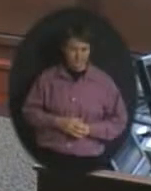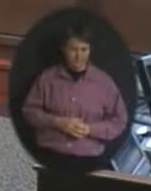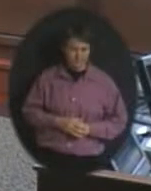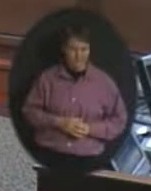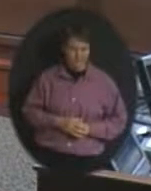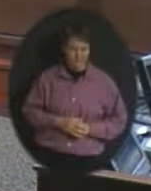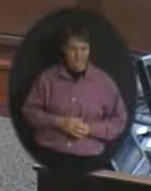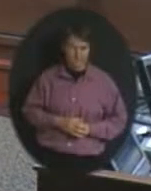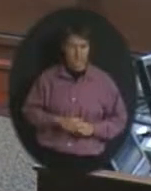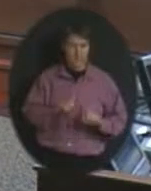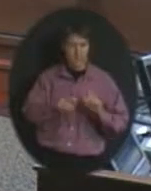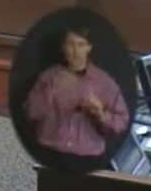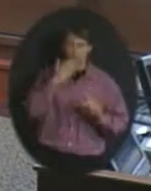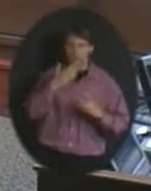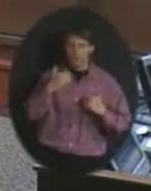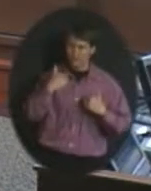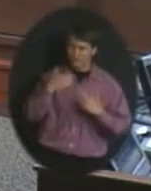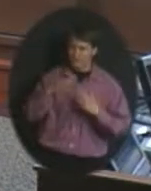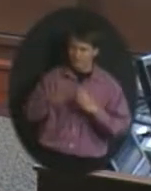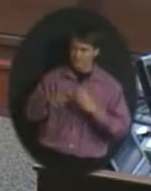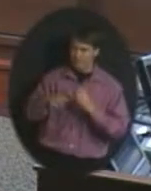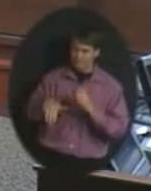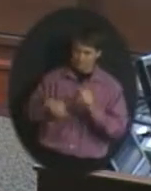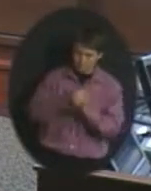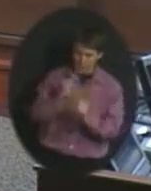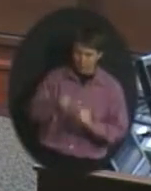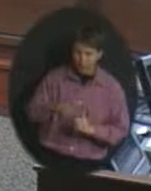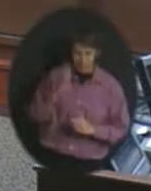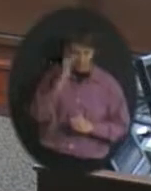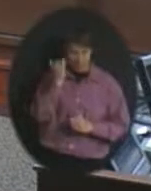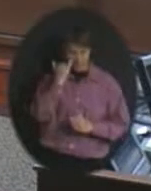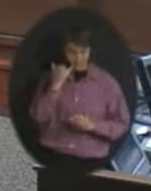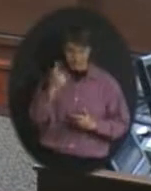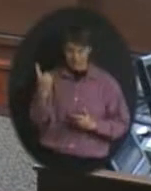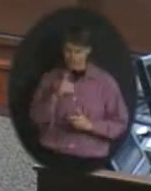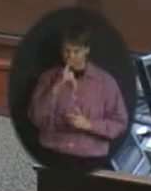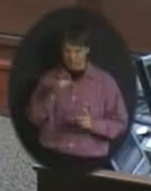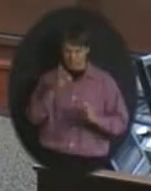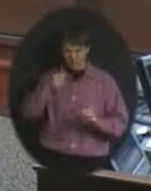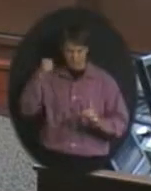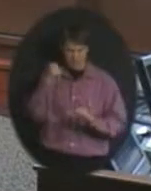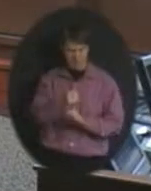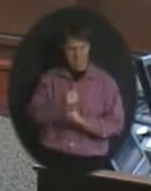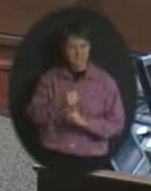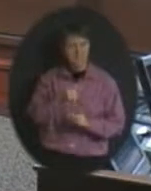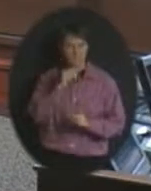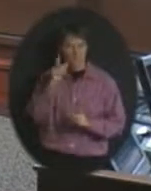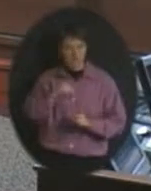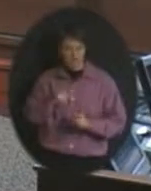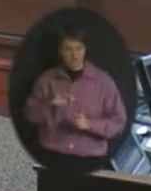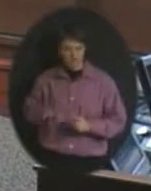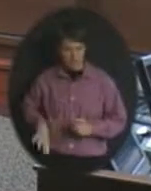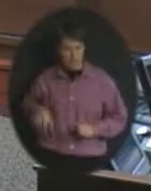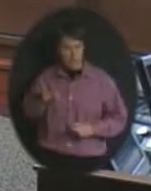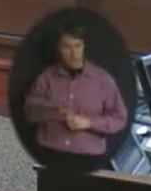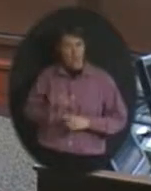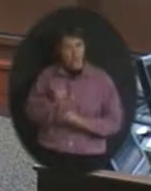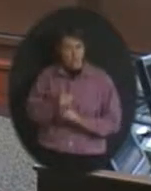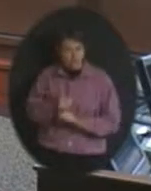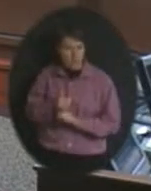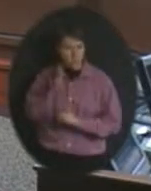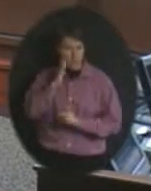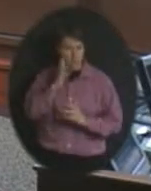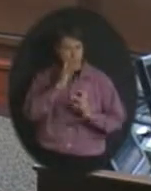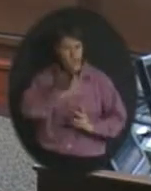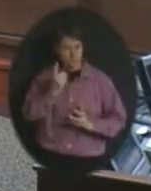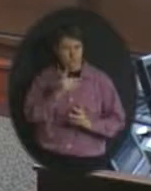But it's good to have that backup, knowing that if you got that big one, you're not going to have to go to the general fund to Absolutely. Fund $1 million claim, unfortunately, fatality or something